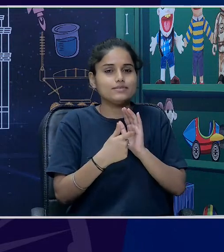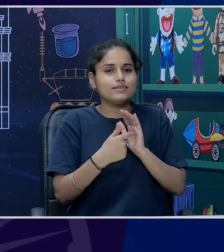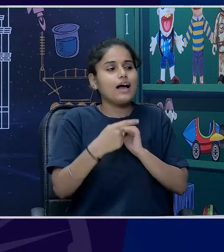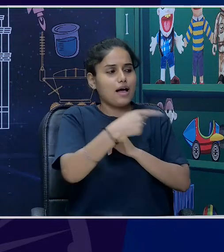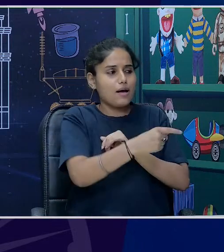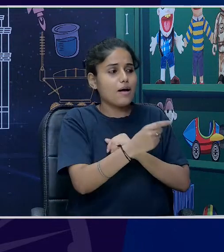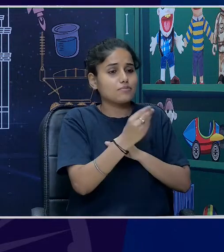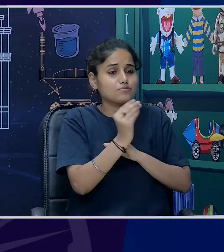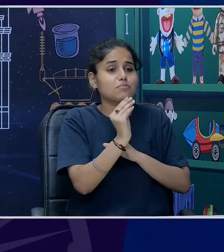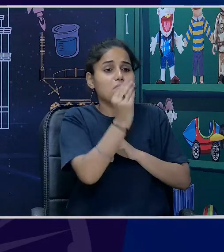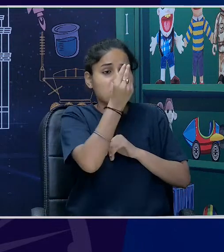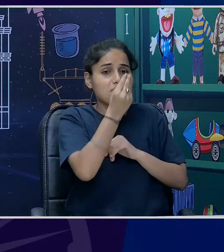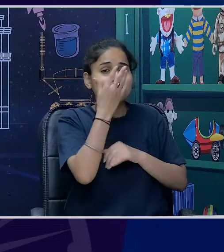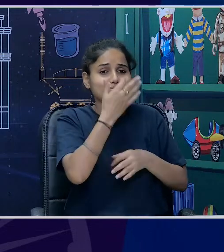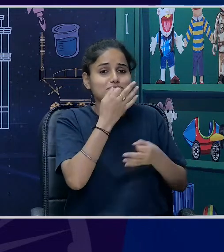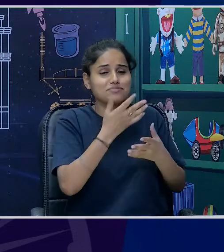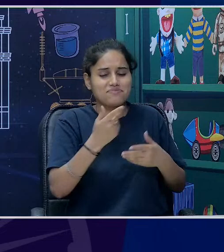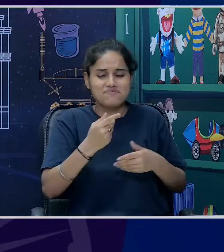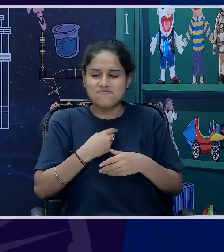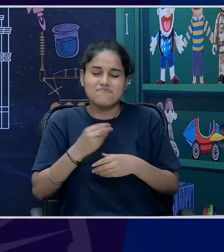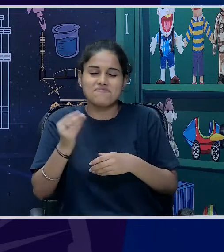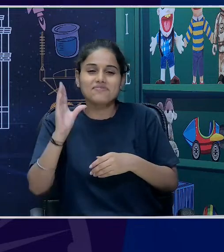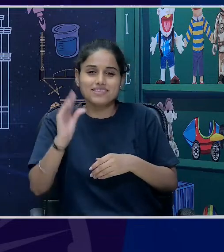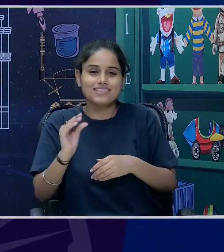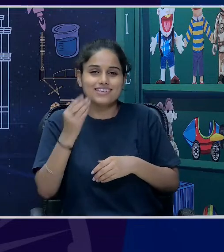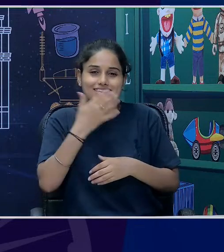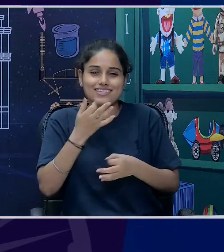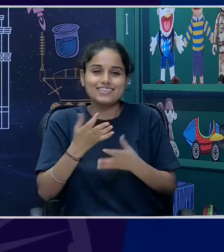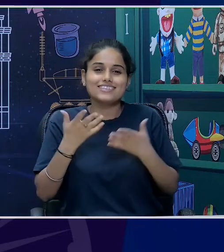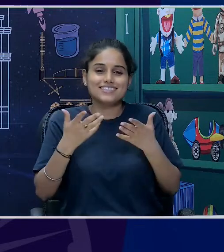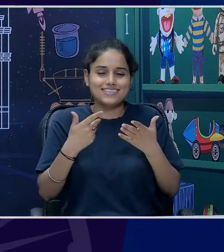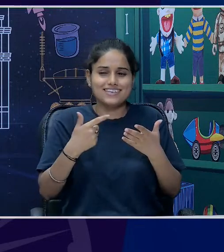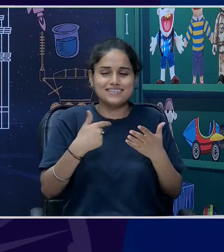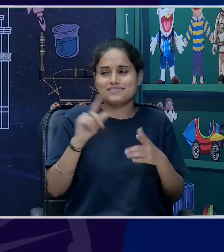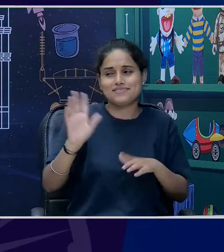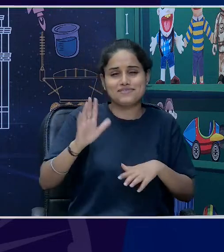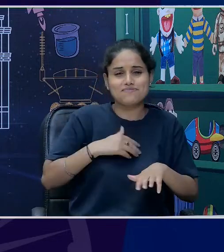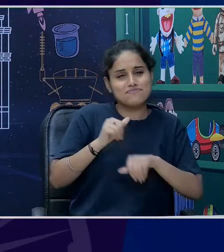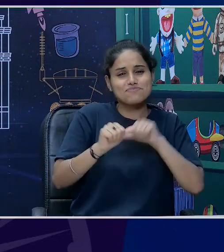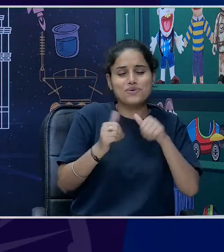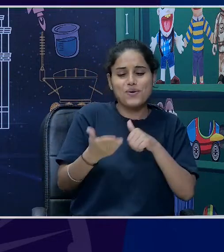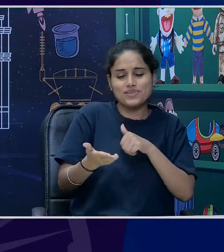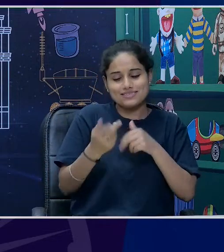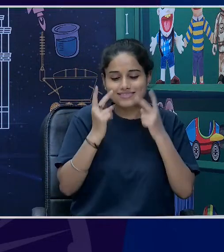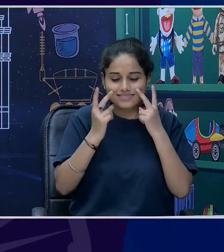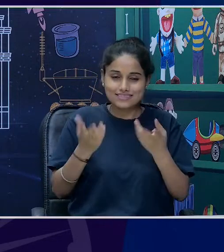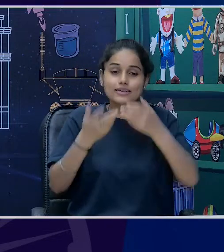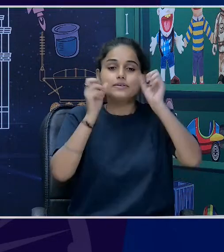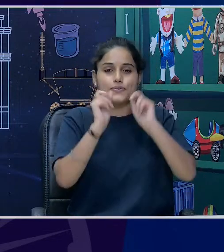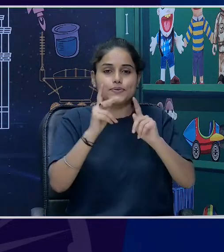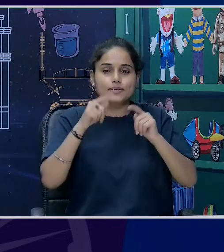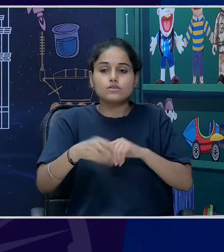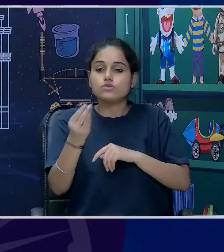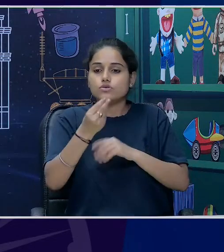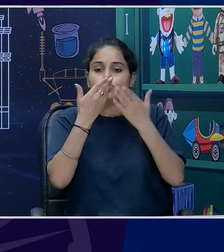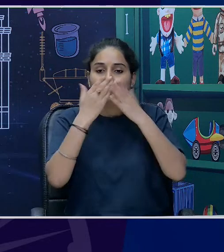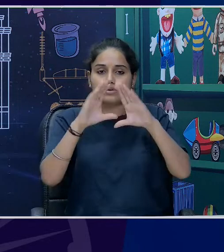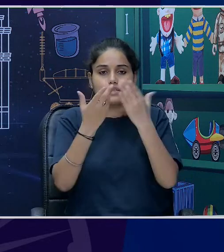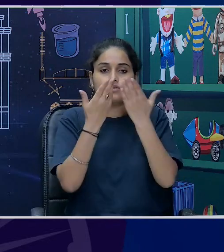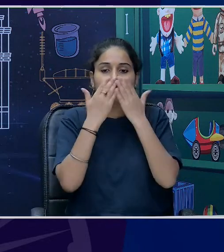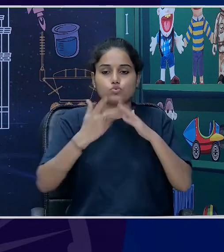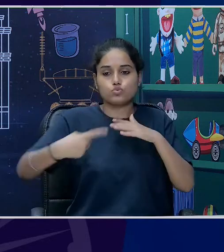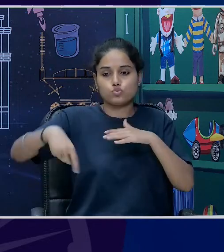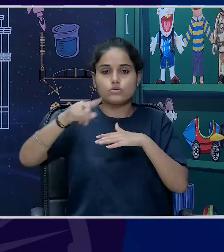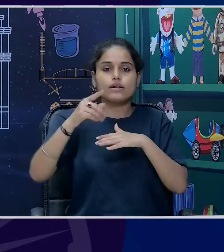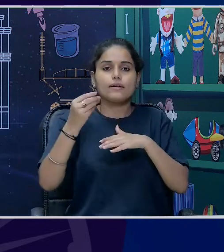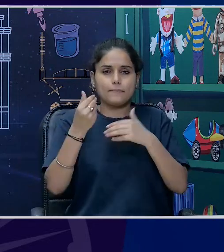me. I can't draw you have that. drawn very well. I was still into the process. Yes. So some kids are in the classroom, some students are in the